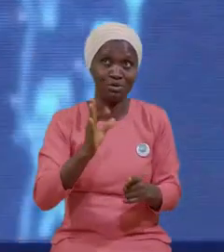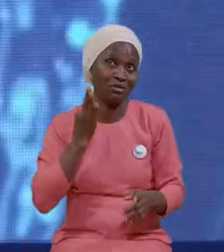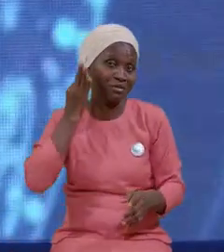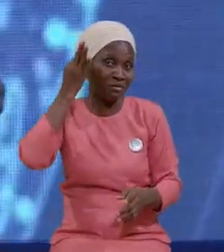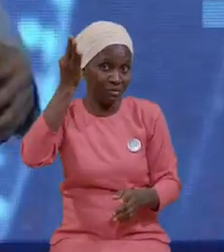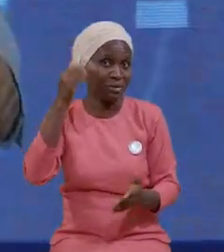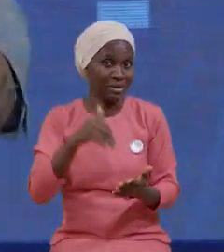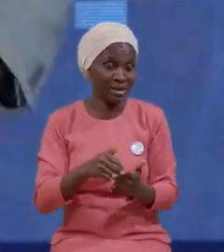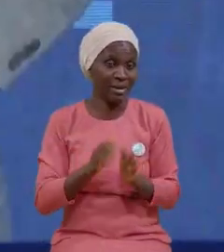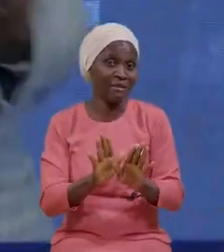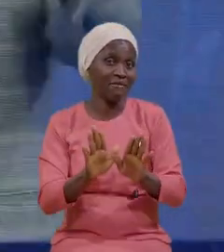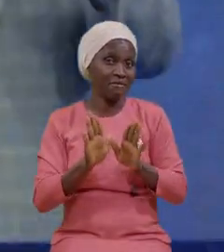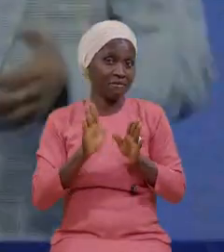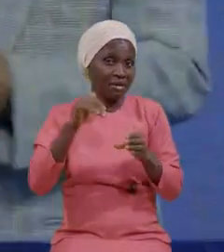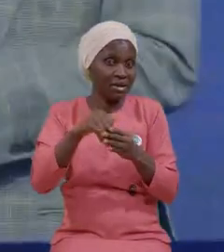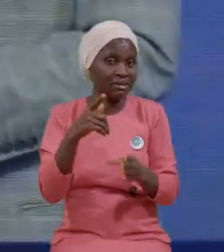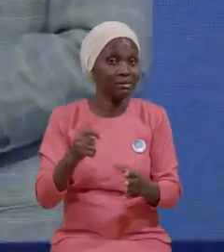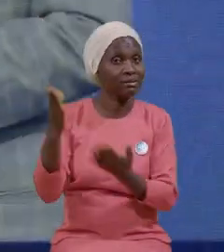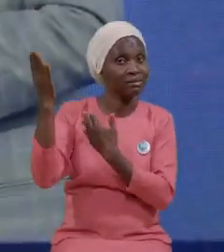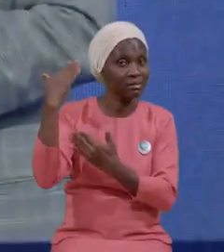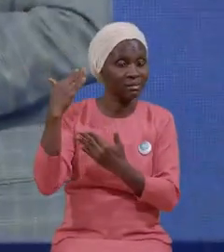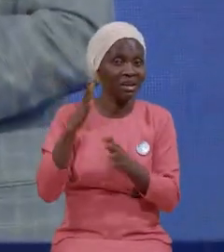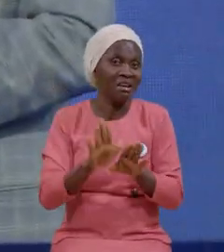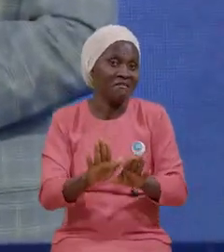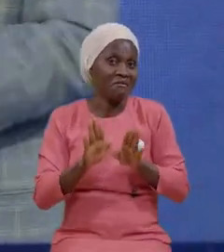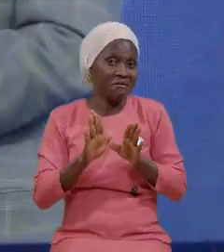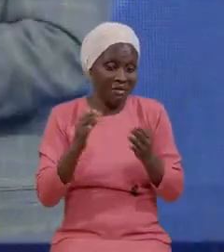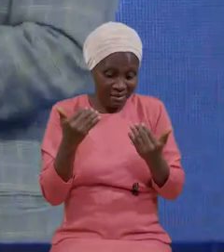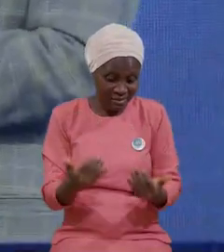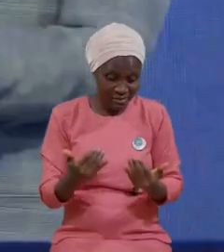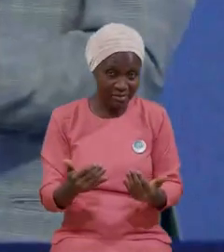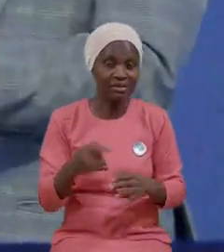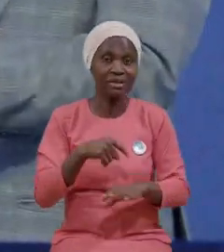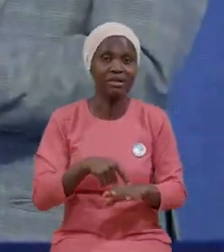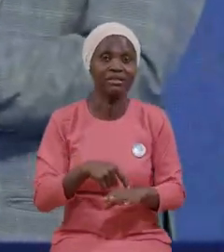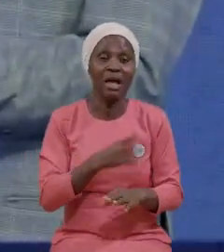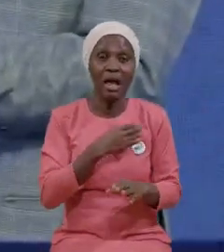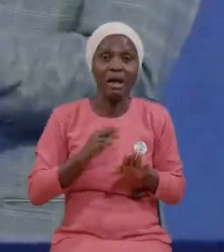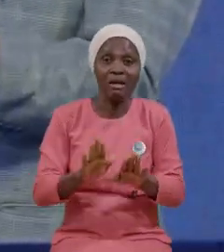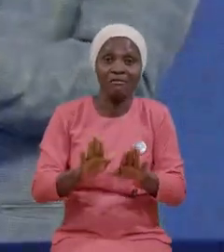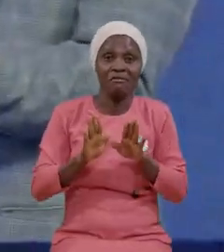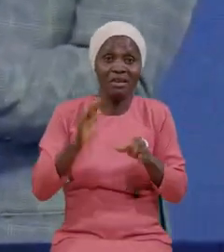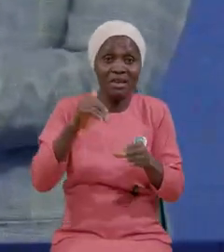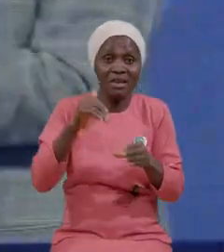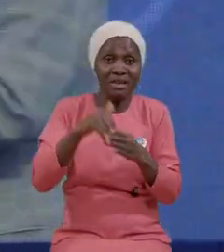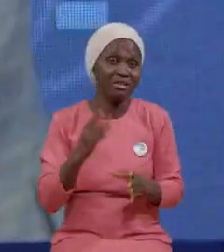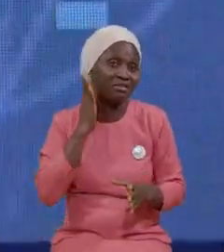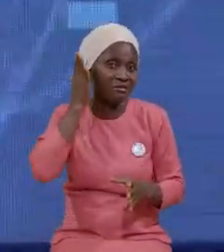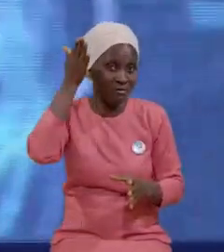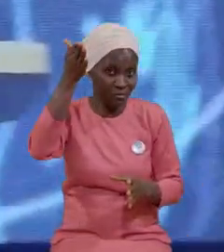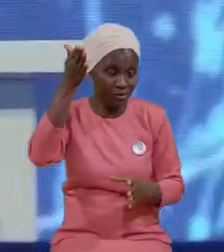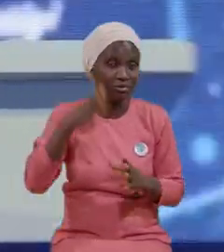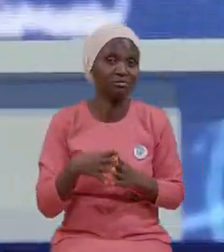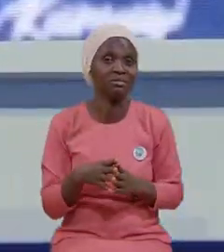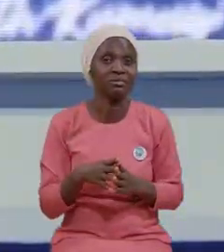Fears in the past, fears at the present time, and fears in the future.